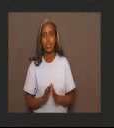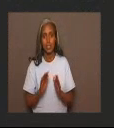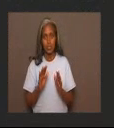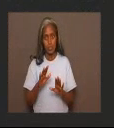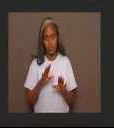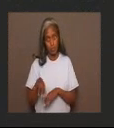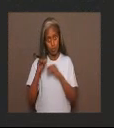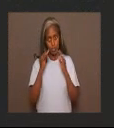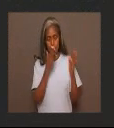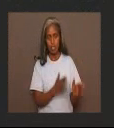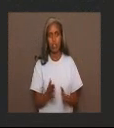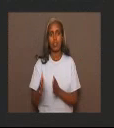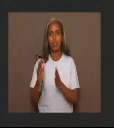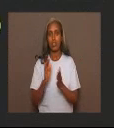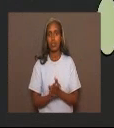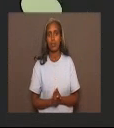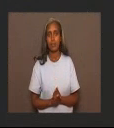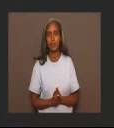Students, let's get ready.